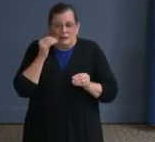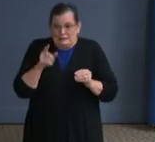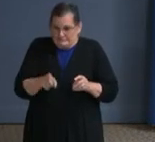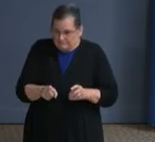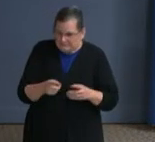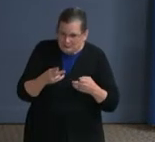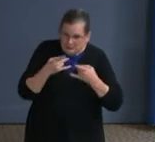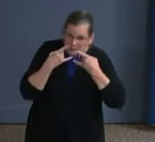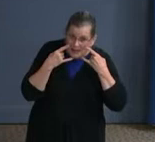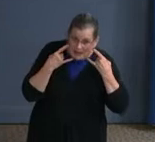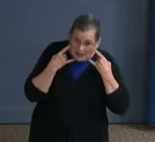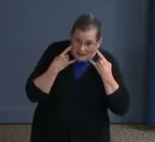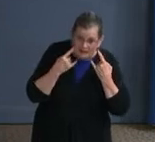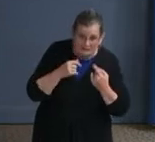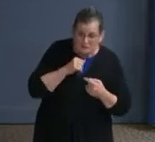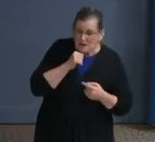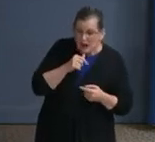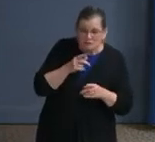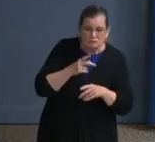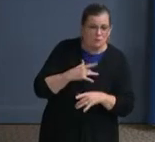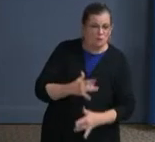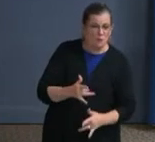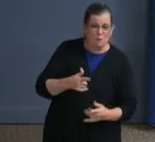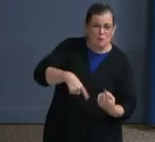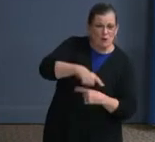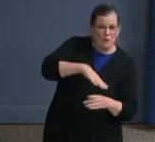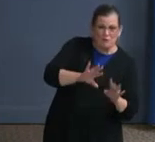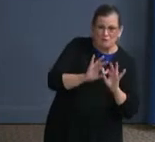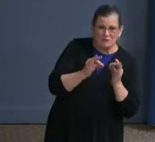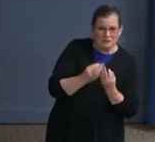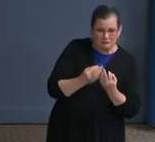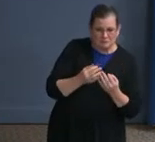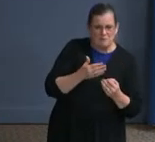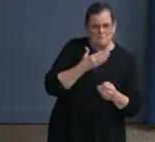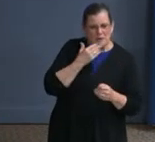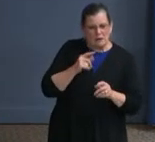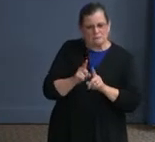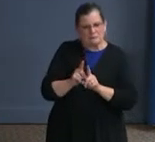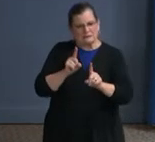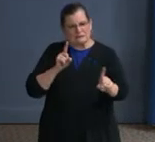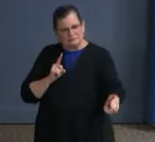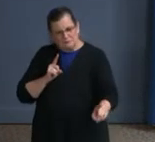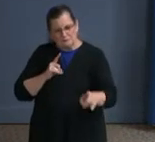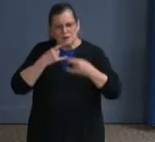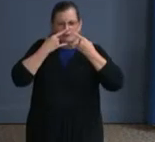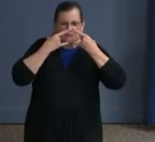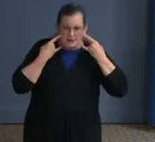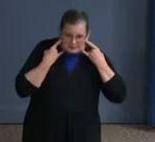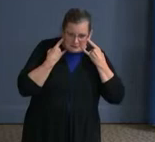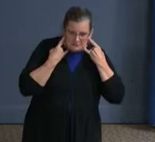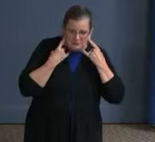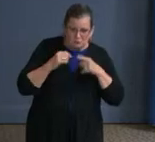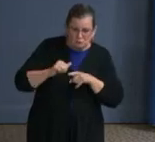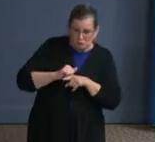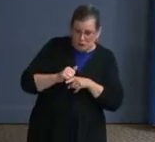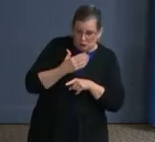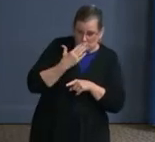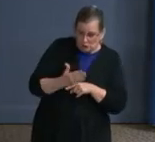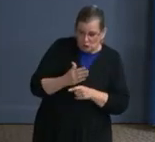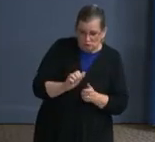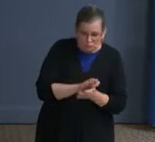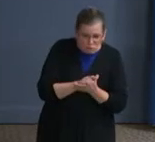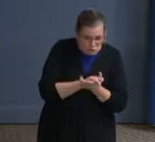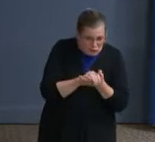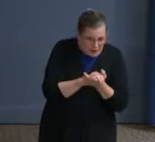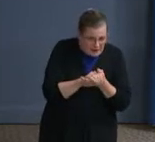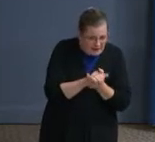even around friends and family, keep 6 feet apart, and continue to practice good hand hygiene.